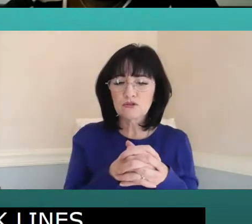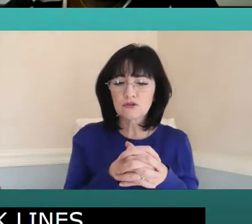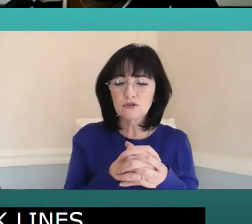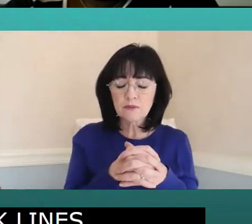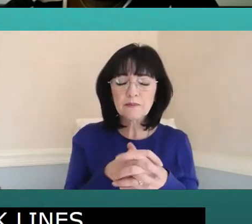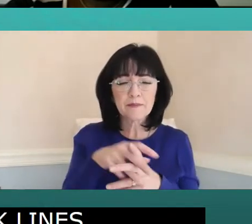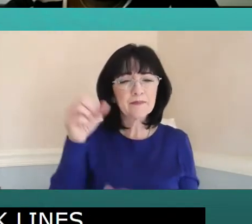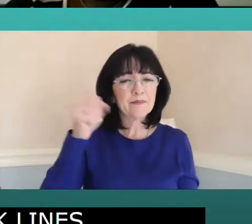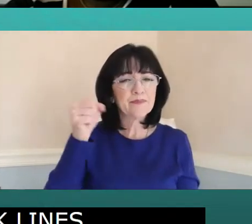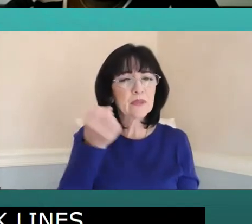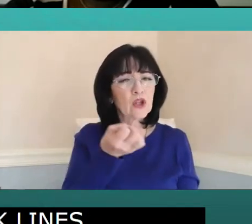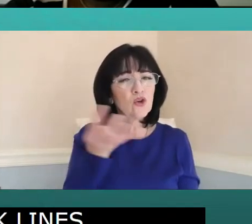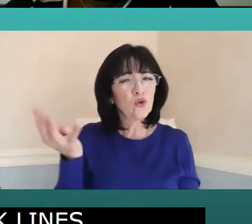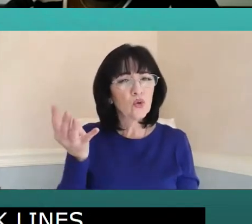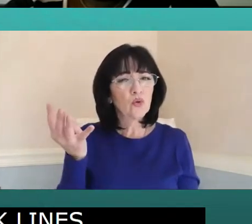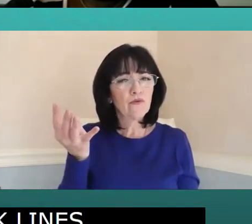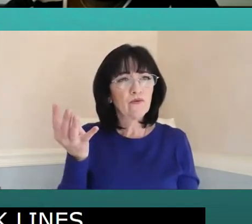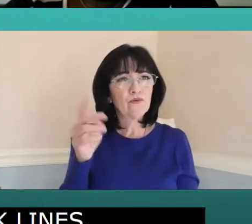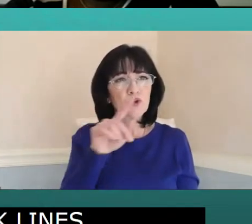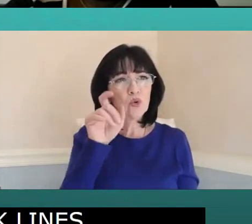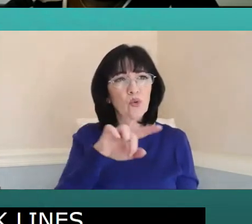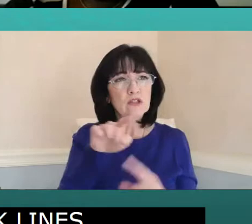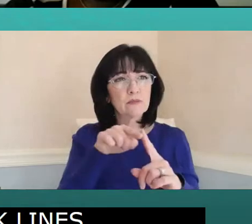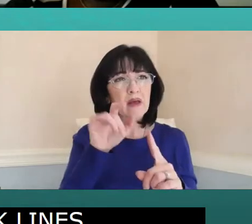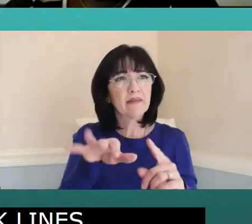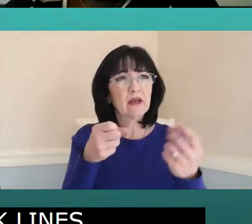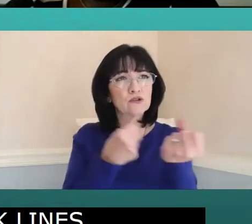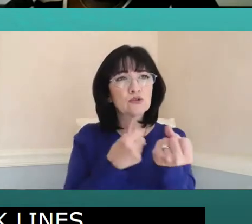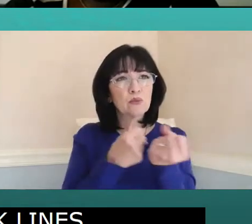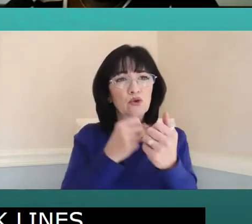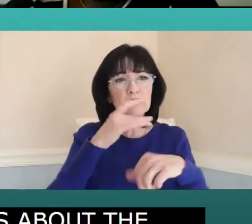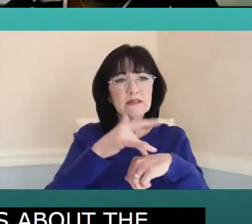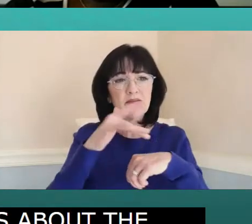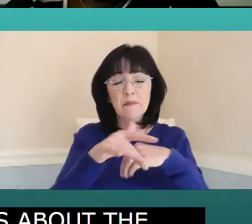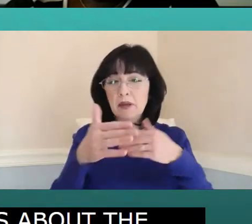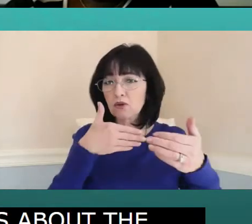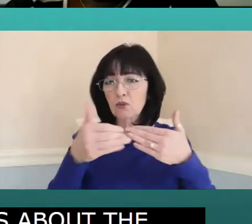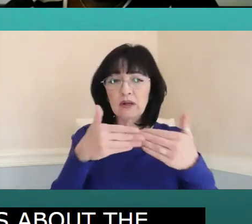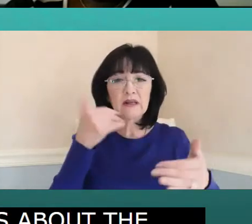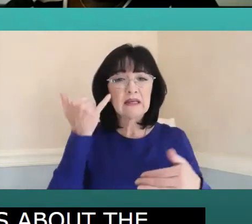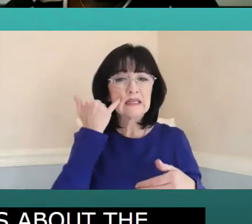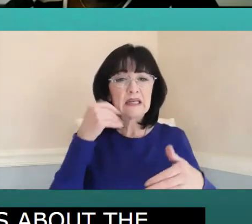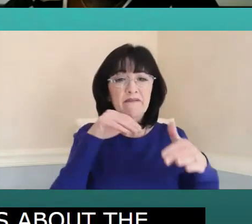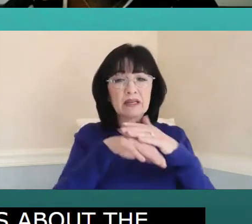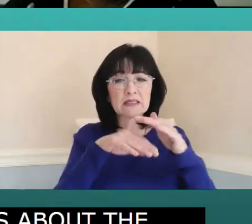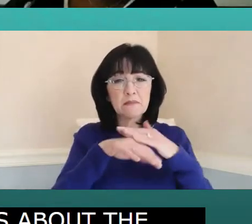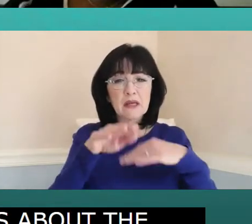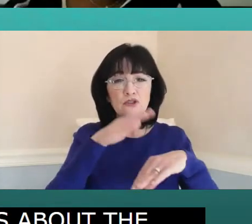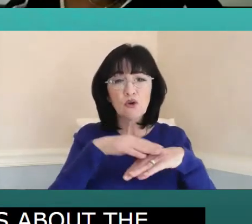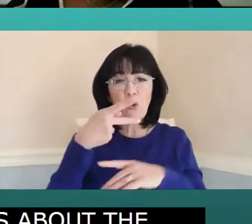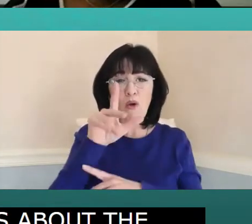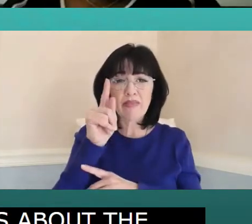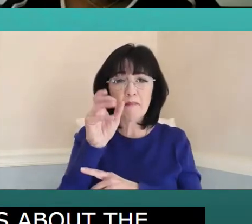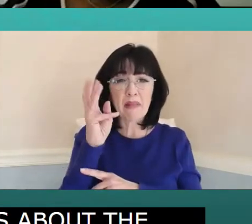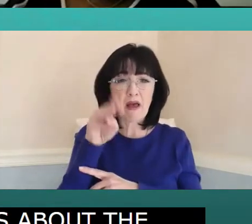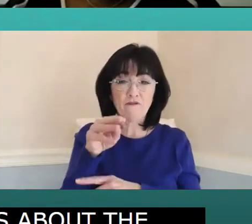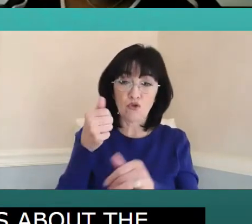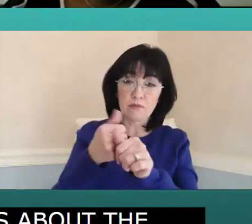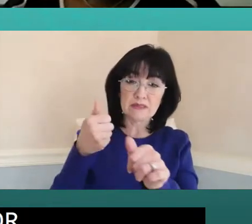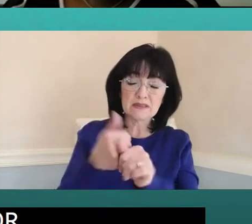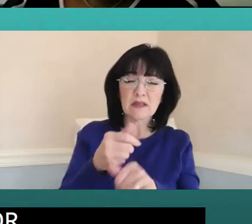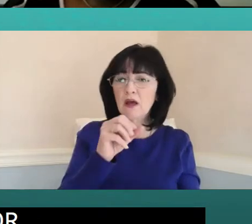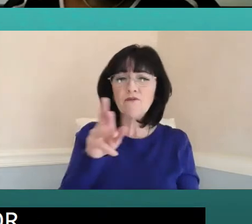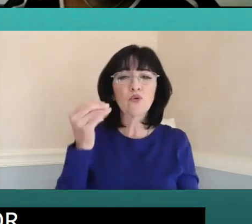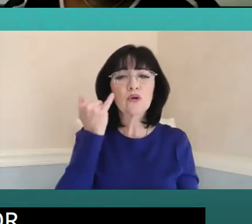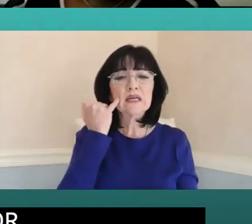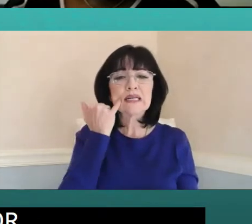couple questions about the supports that are available. So whether it's for accessibility on the platform itself or with language